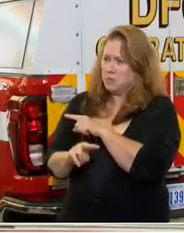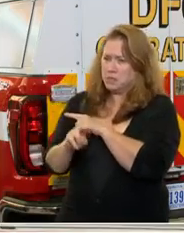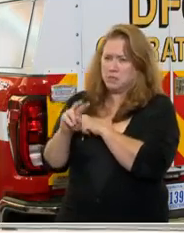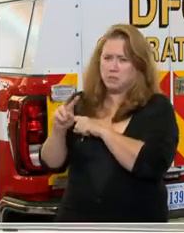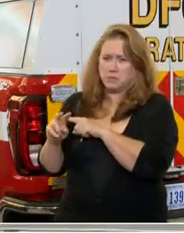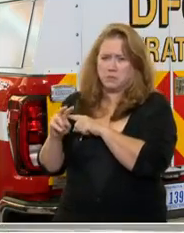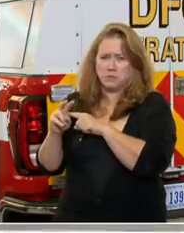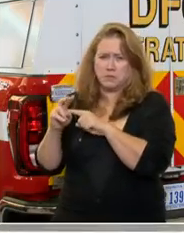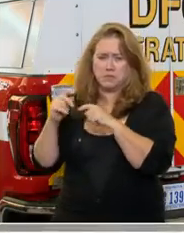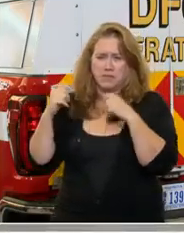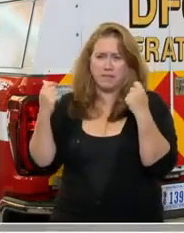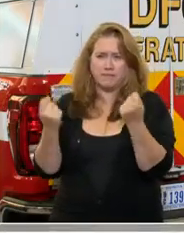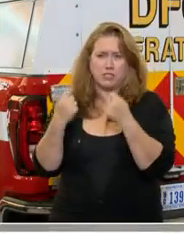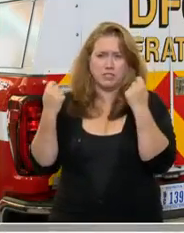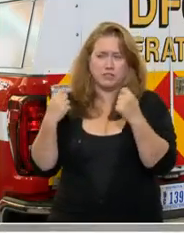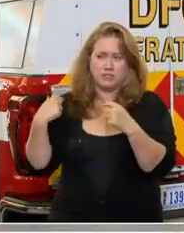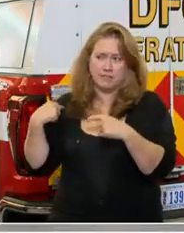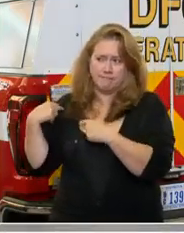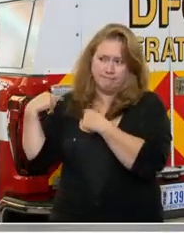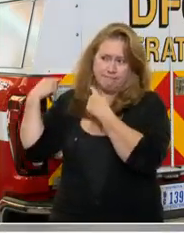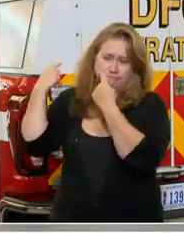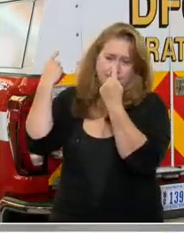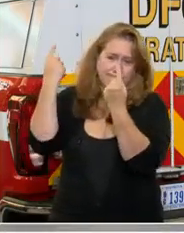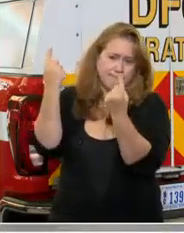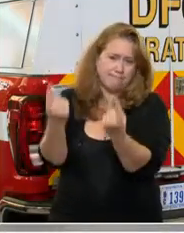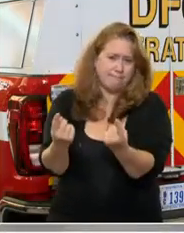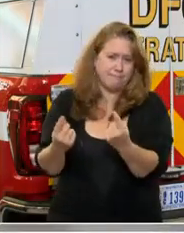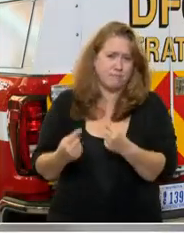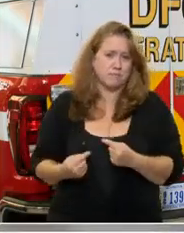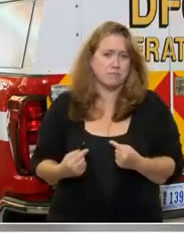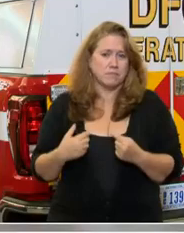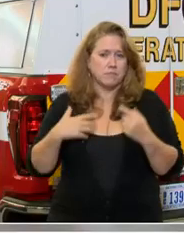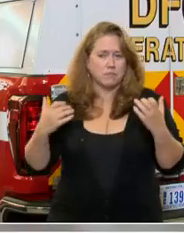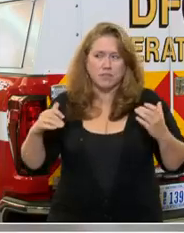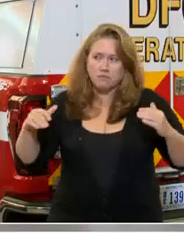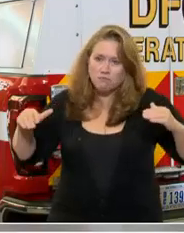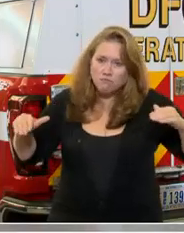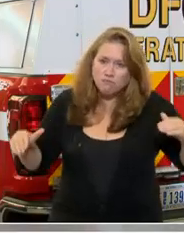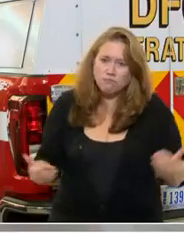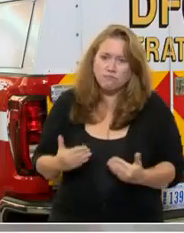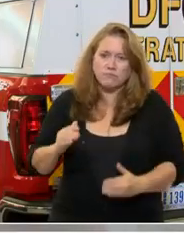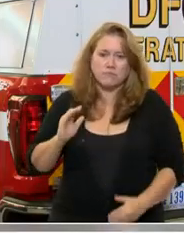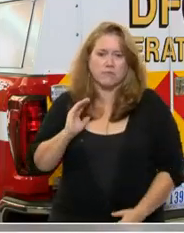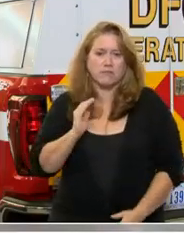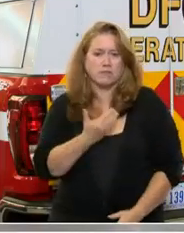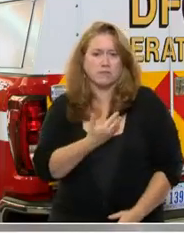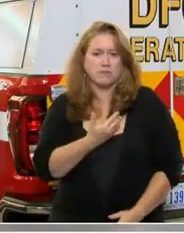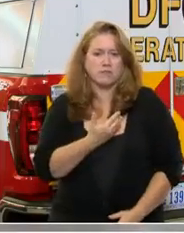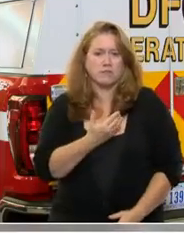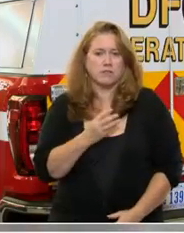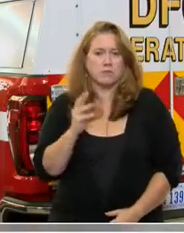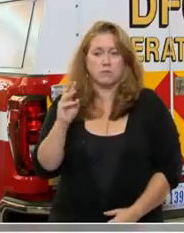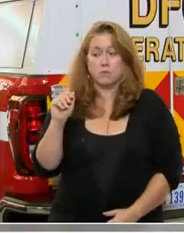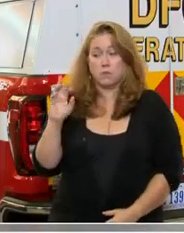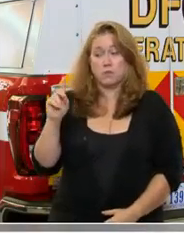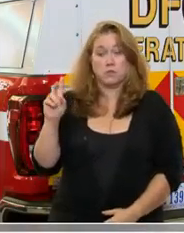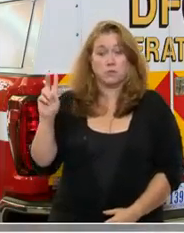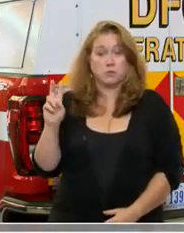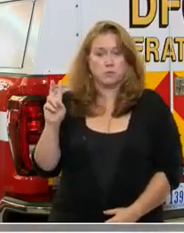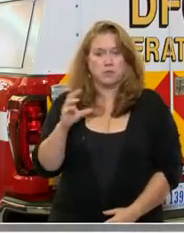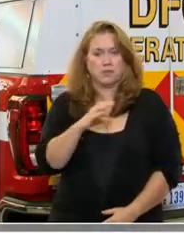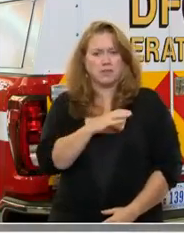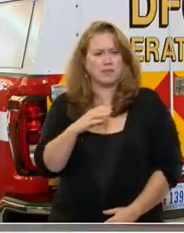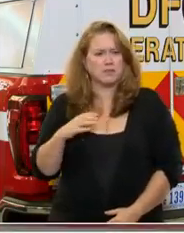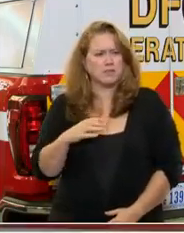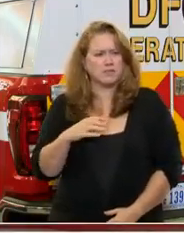have the privilege of serving as the Ward 2 council member and the chairwoman of the Committee on Judiciary and Public Safety. It is my